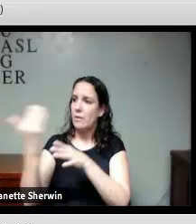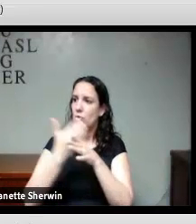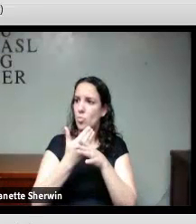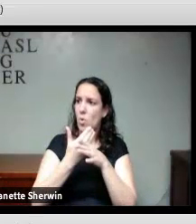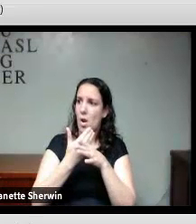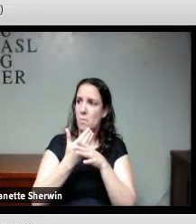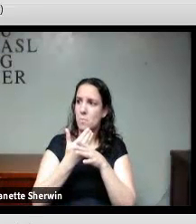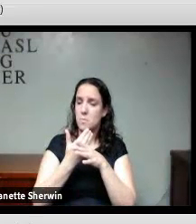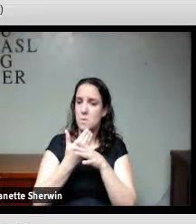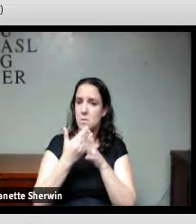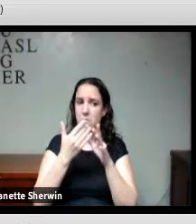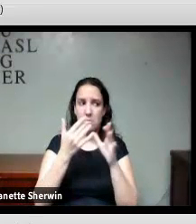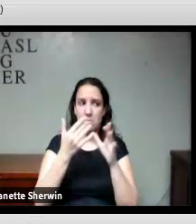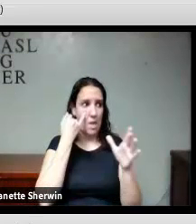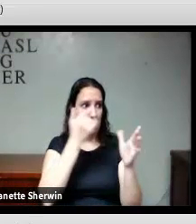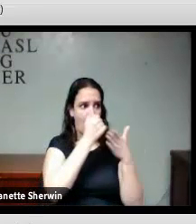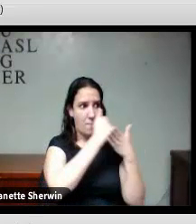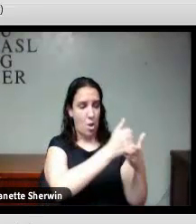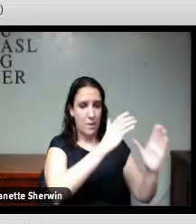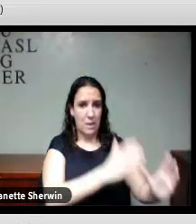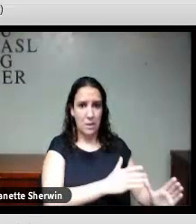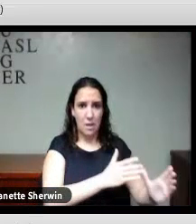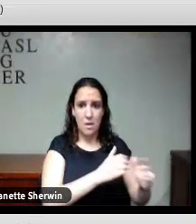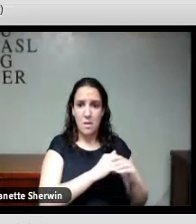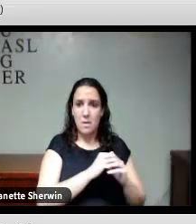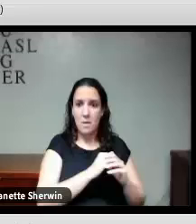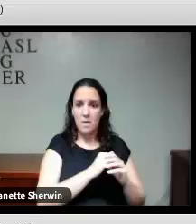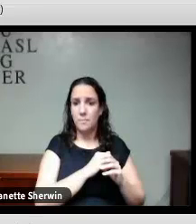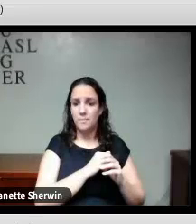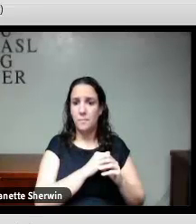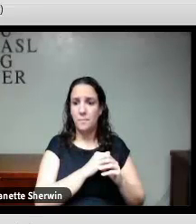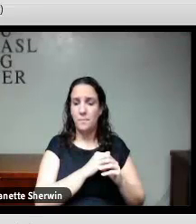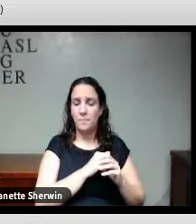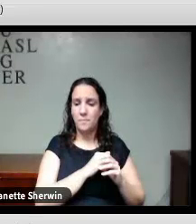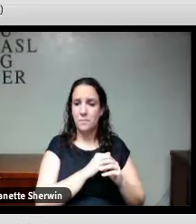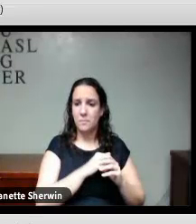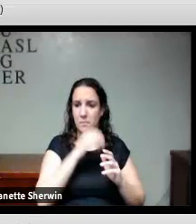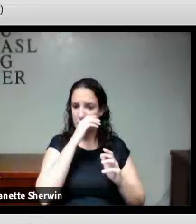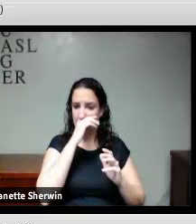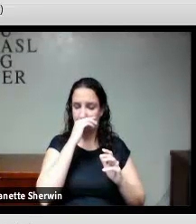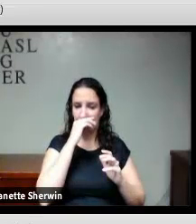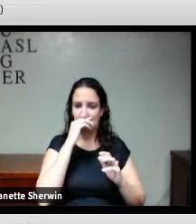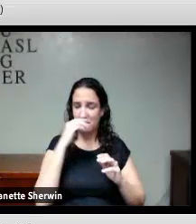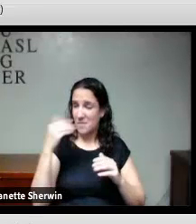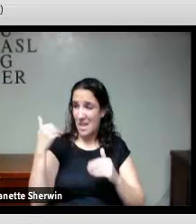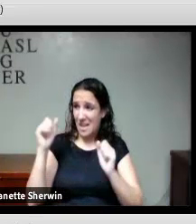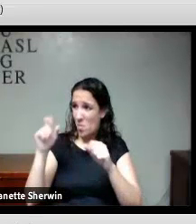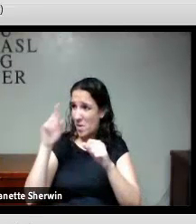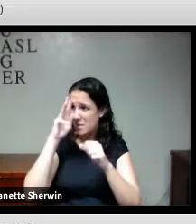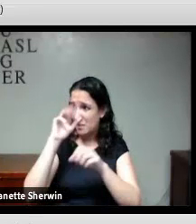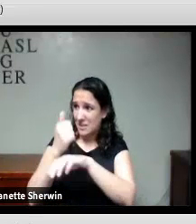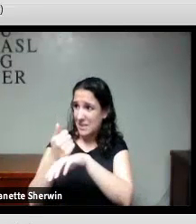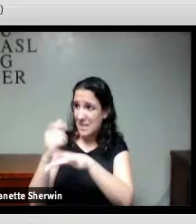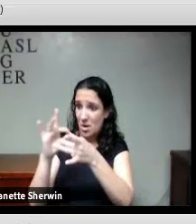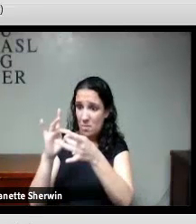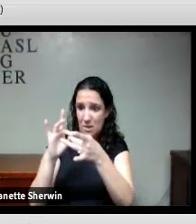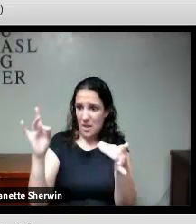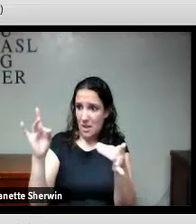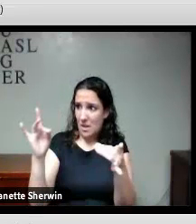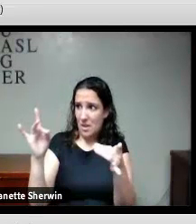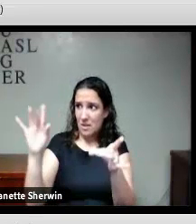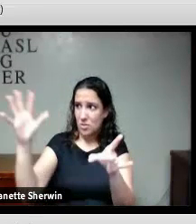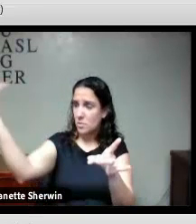or can we have sort of a code sentence that we say to the coworker to say, back off, I'm handling an angry patron?